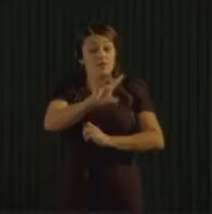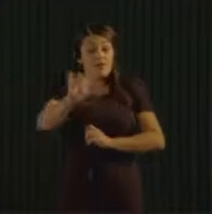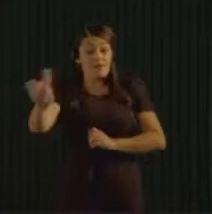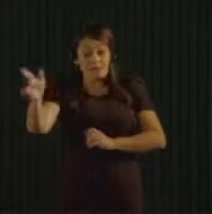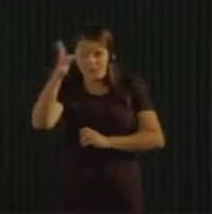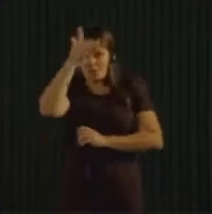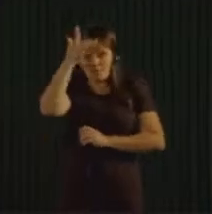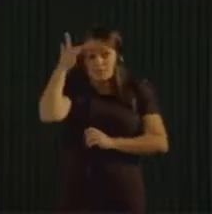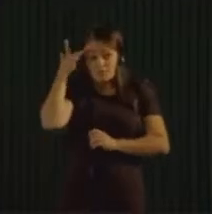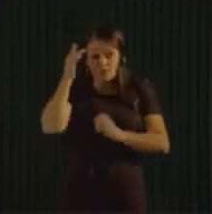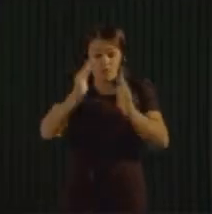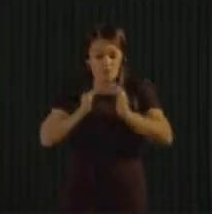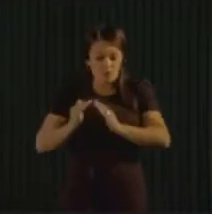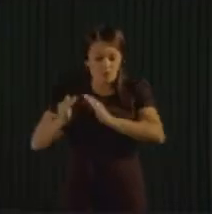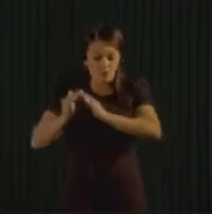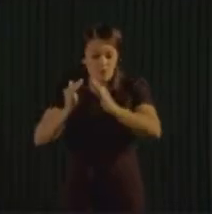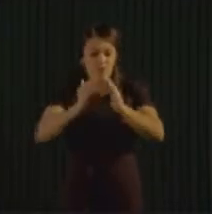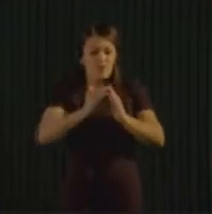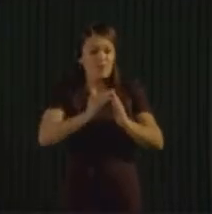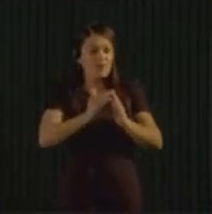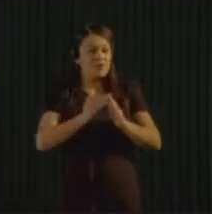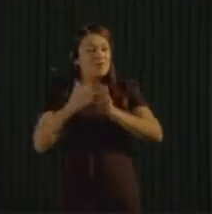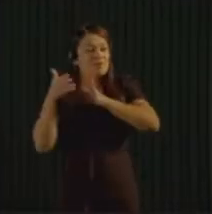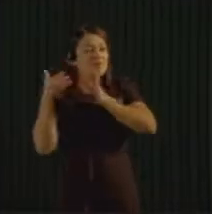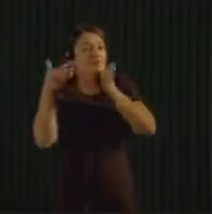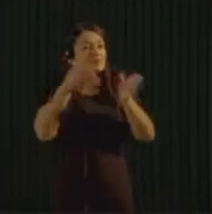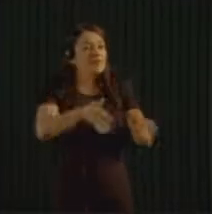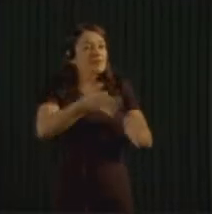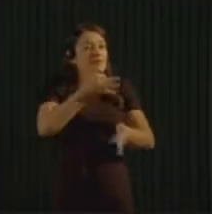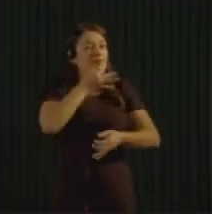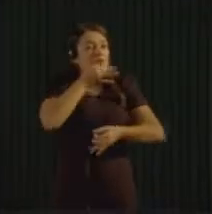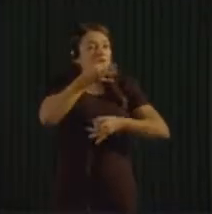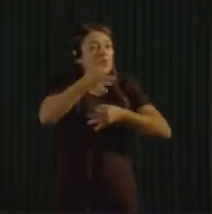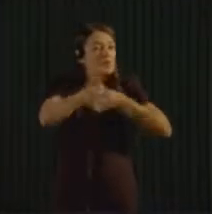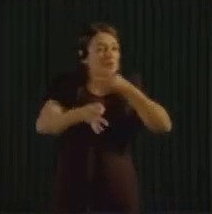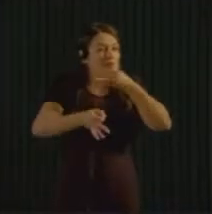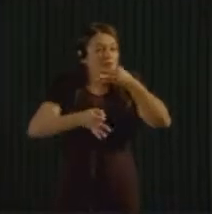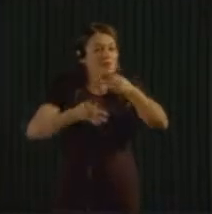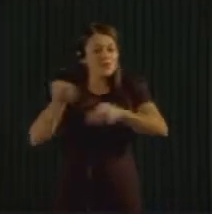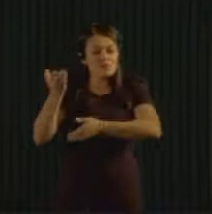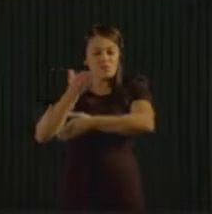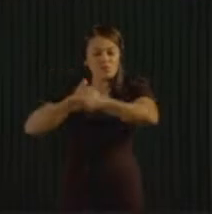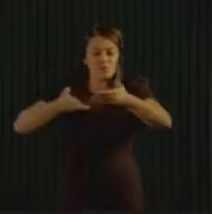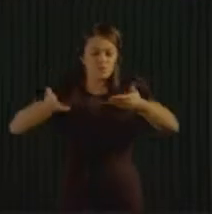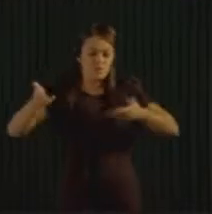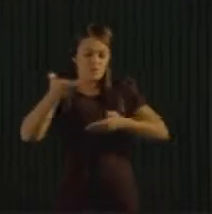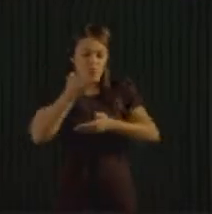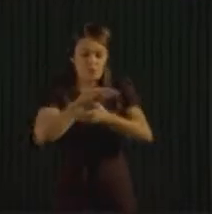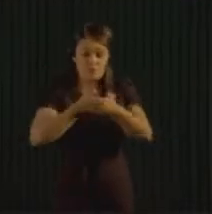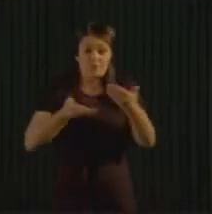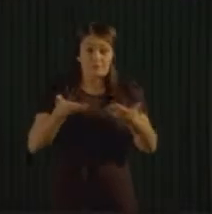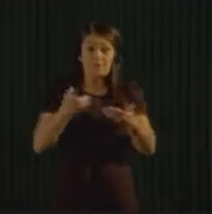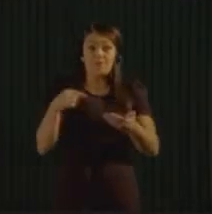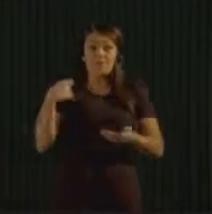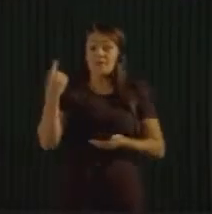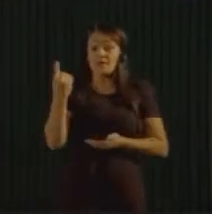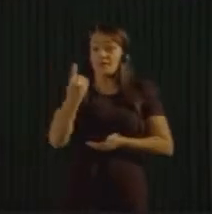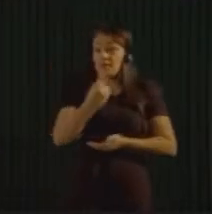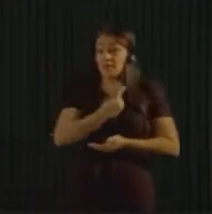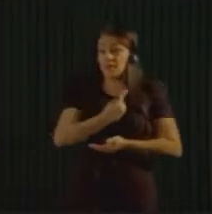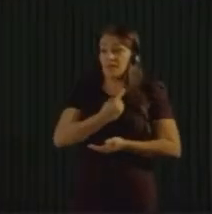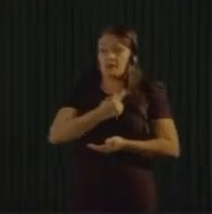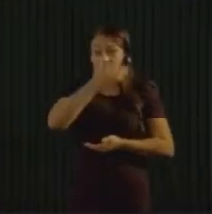common wording and common visions for the citizens of their own, we can now use